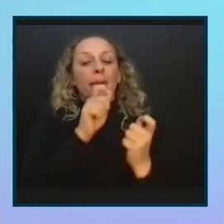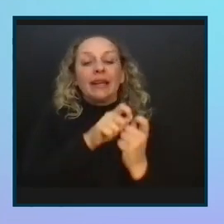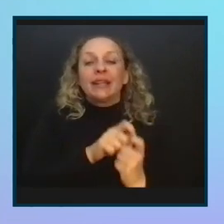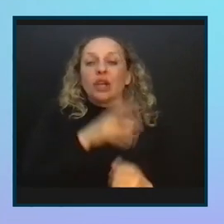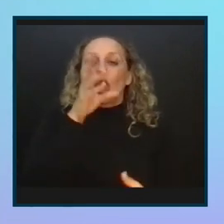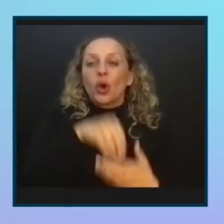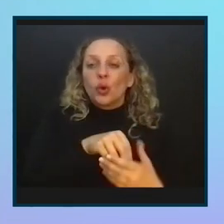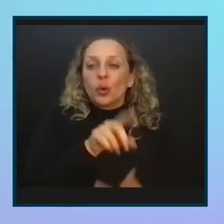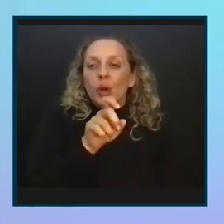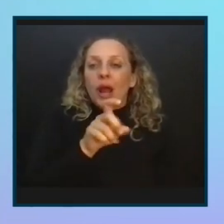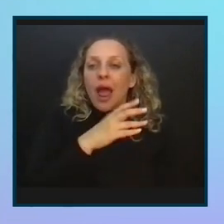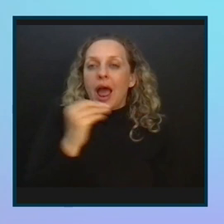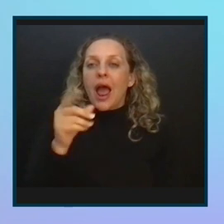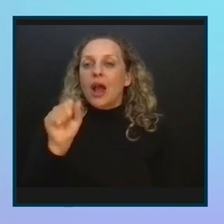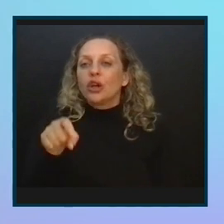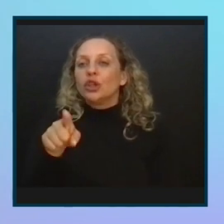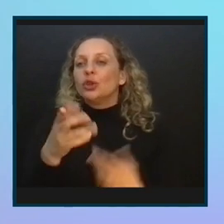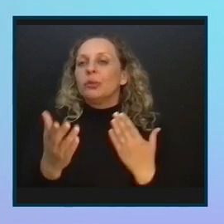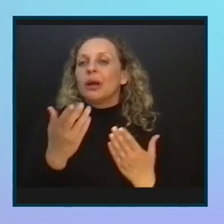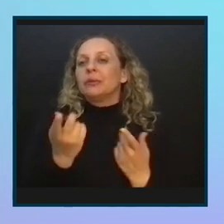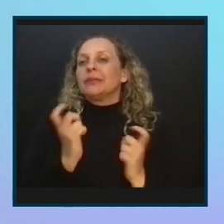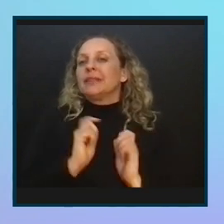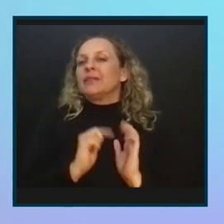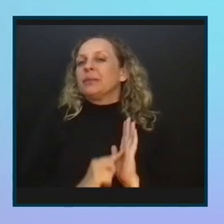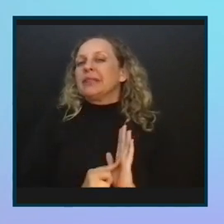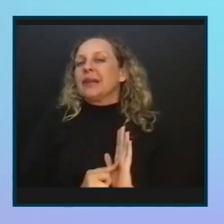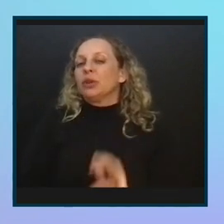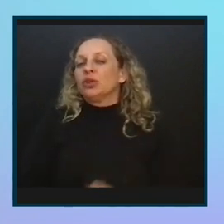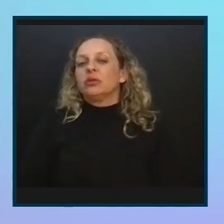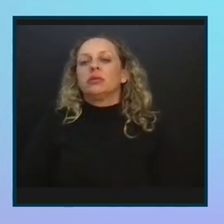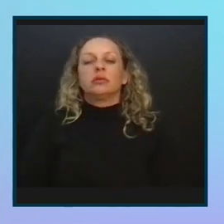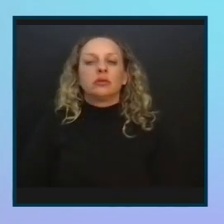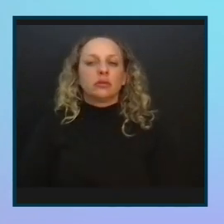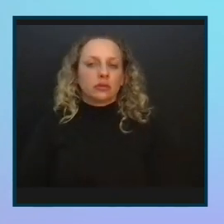included in the one pager? And could you perhaps give some examples?